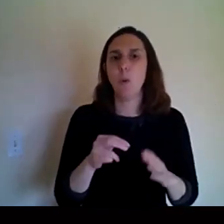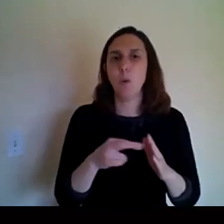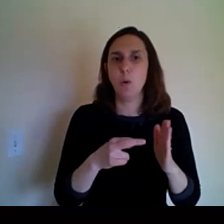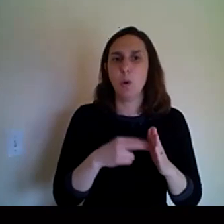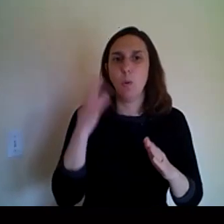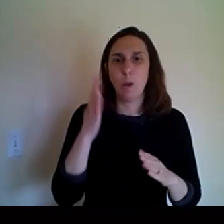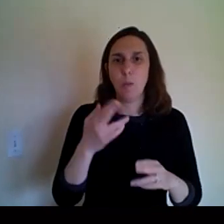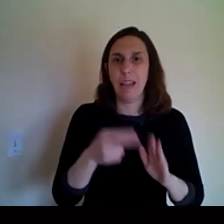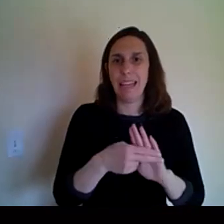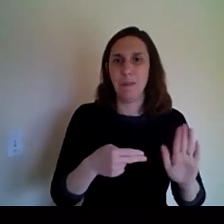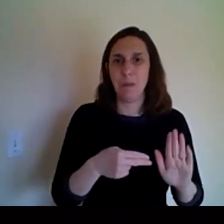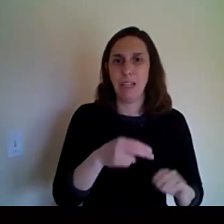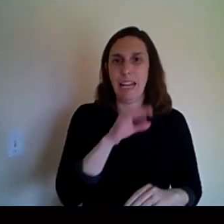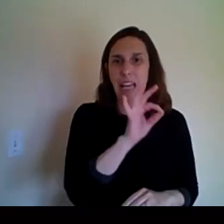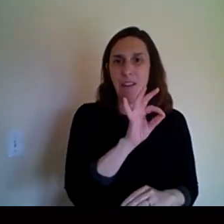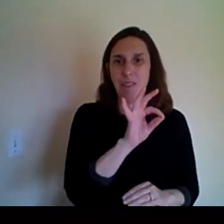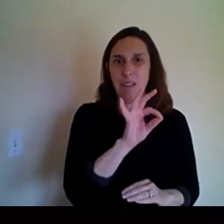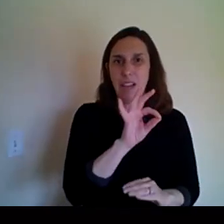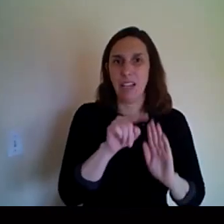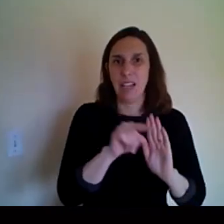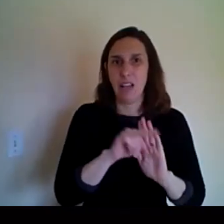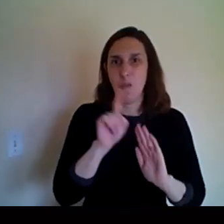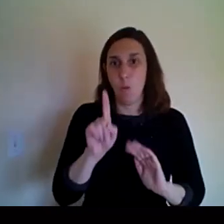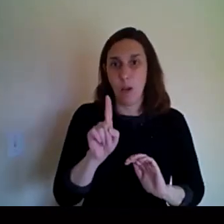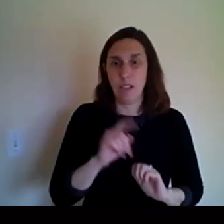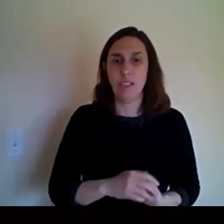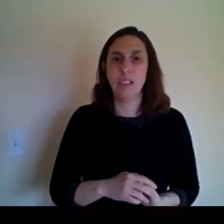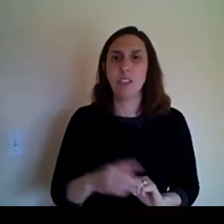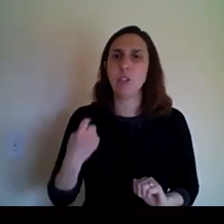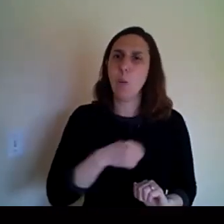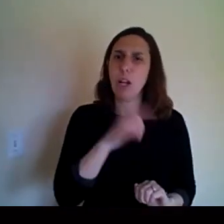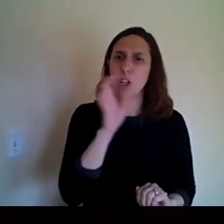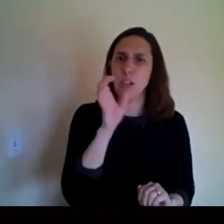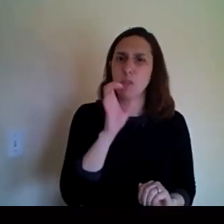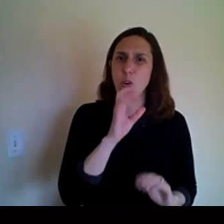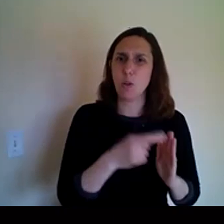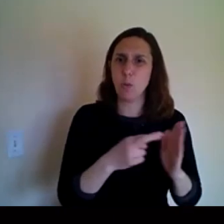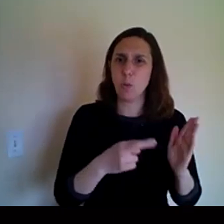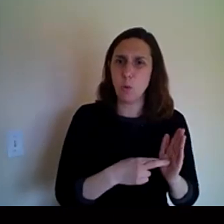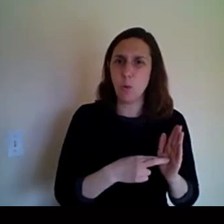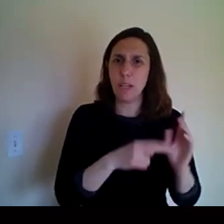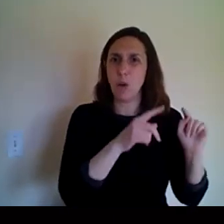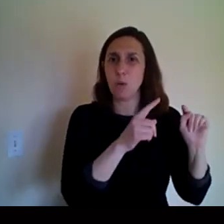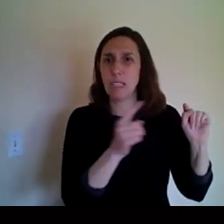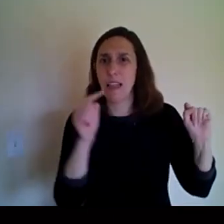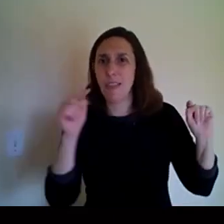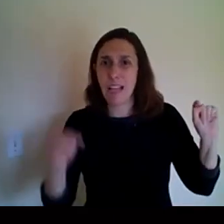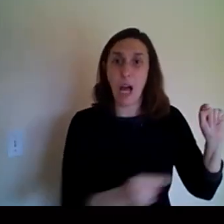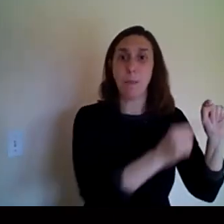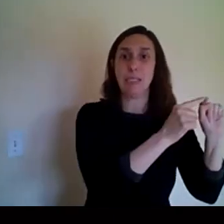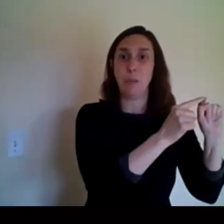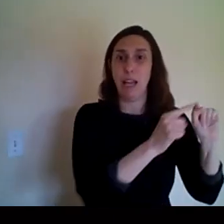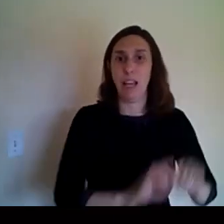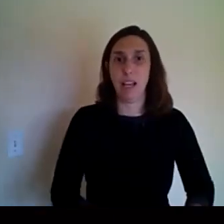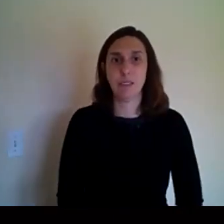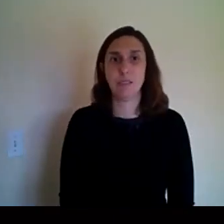negative 1. That's how we talk about the inverse. So we're looking for the rule that goes in the opposite direction. Now,